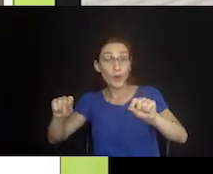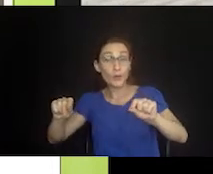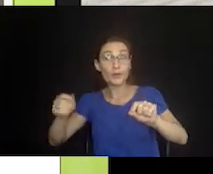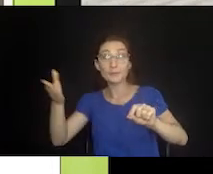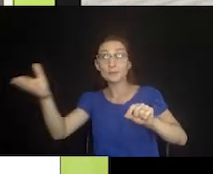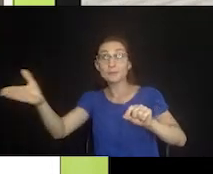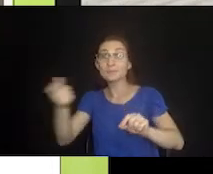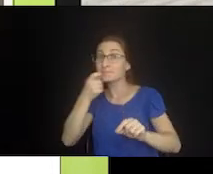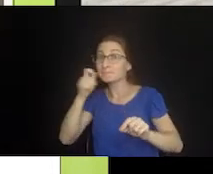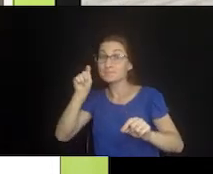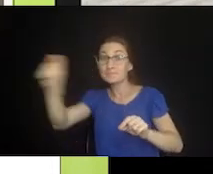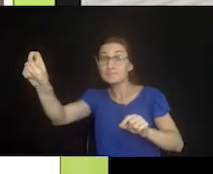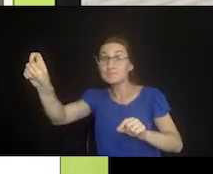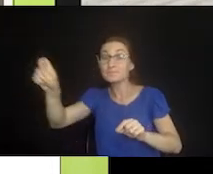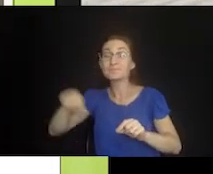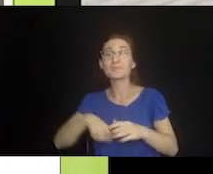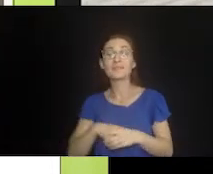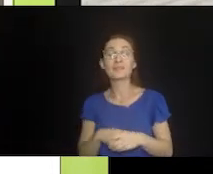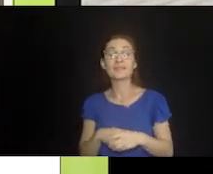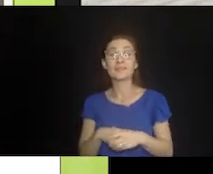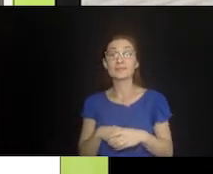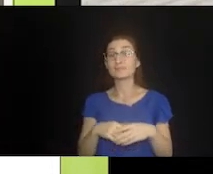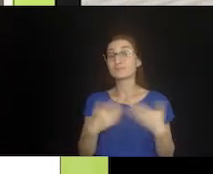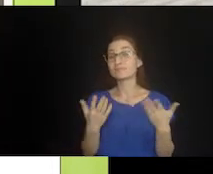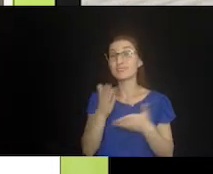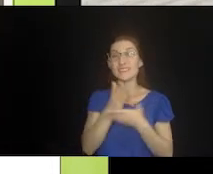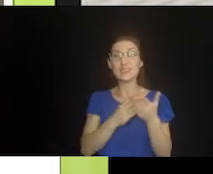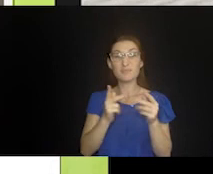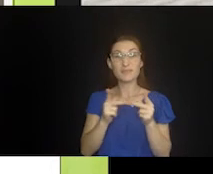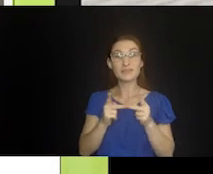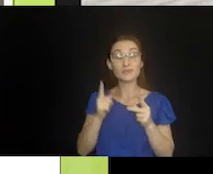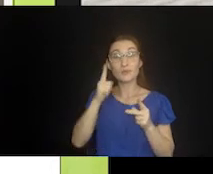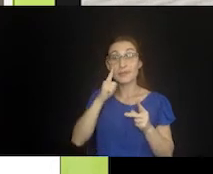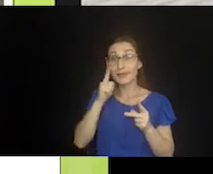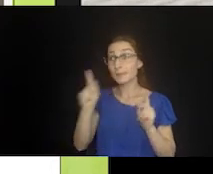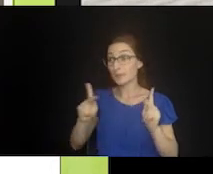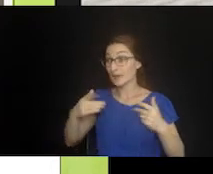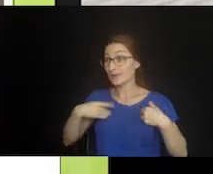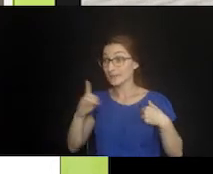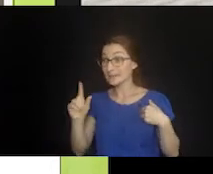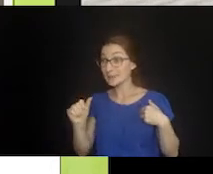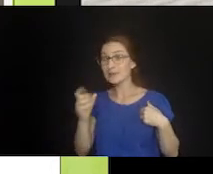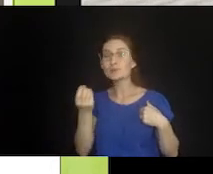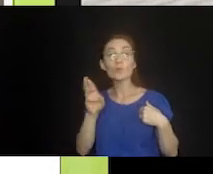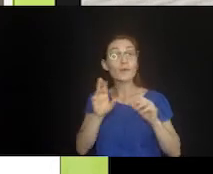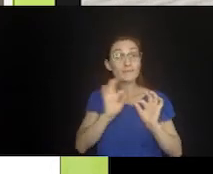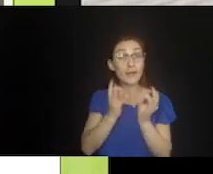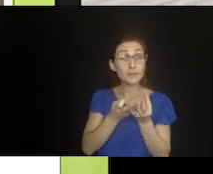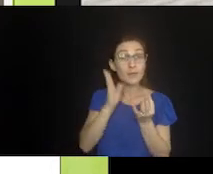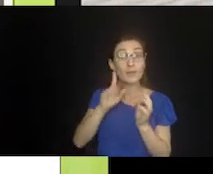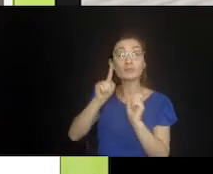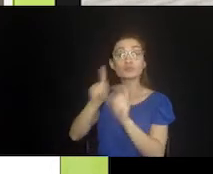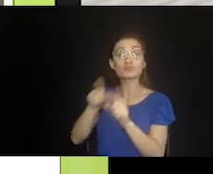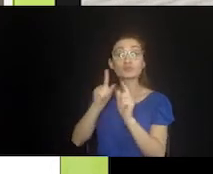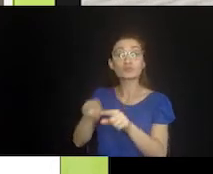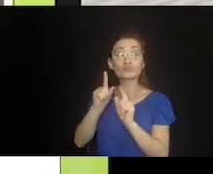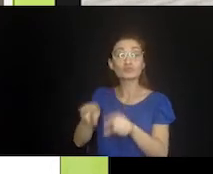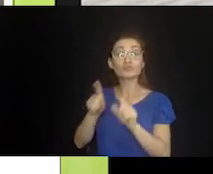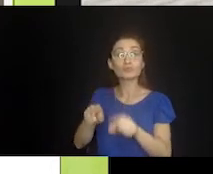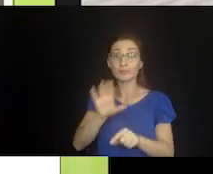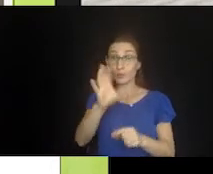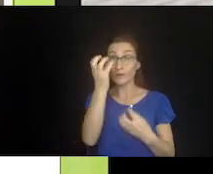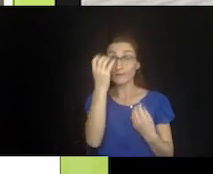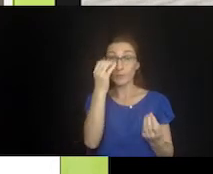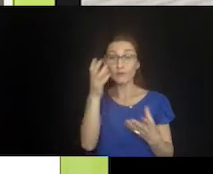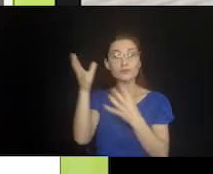on a card somewhere, on a bulletin board somewhere, someplace that you think people with disabilities and their families might